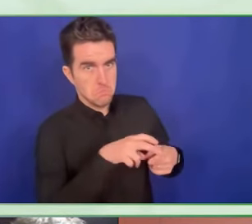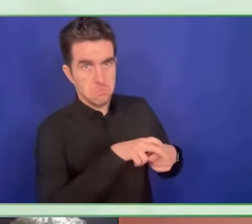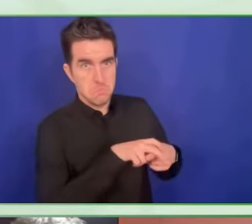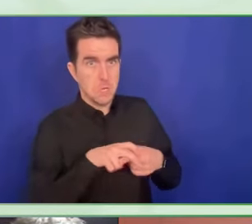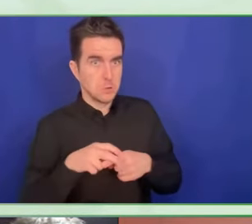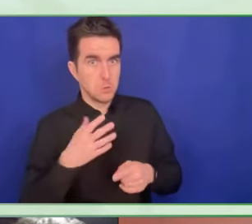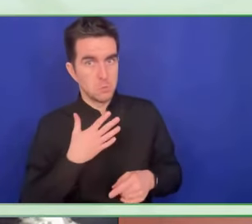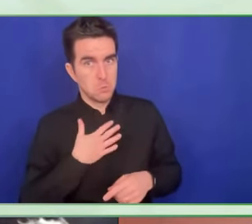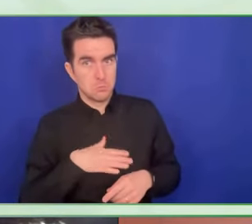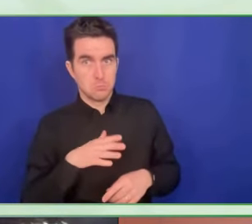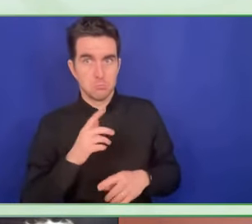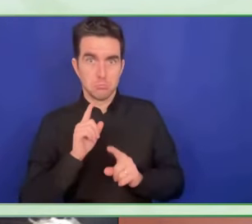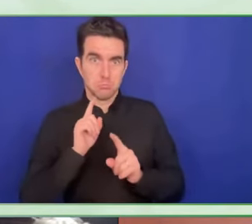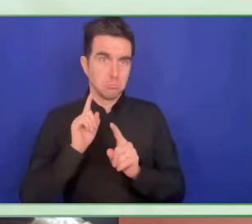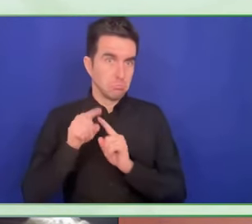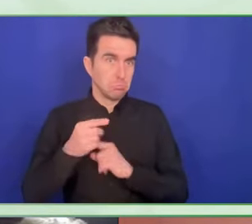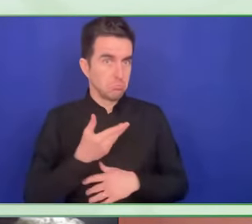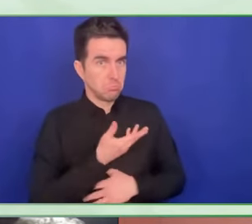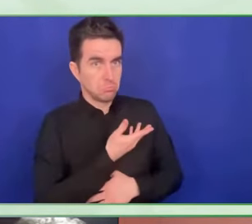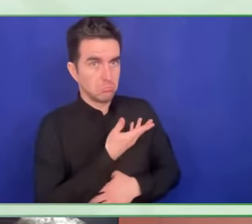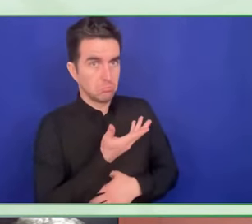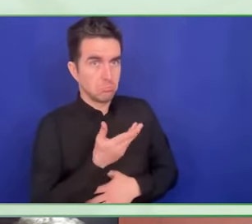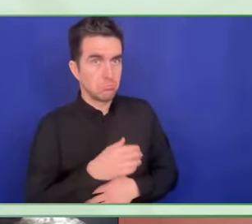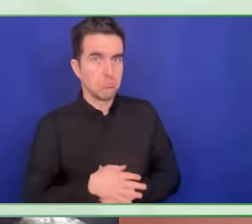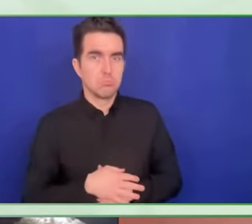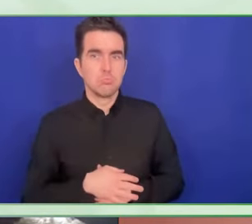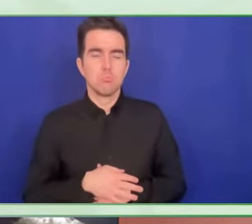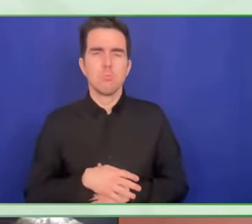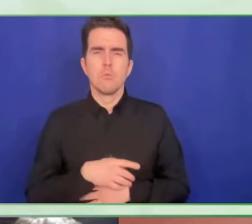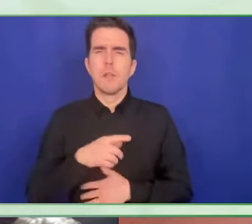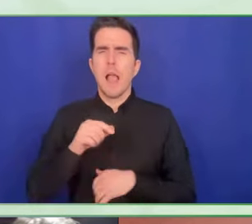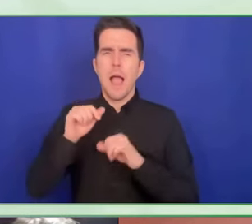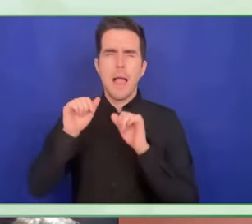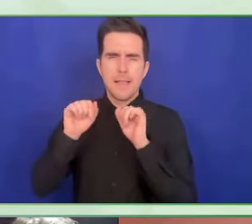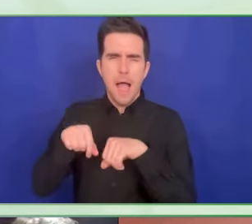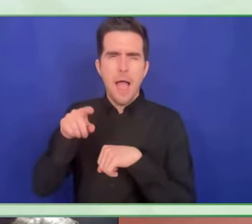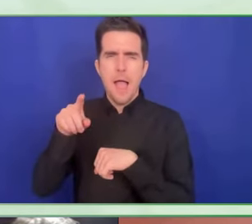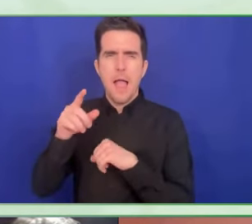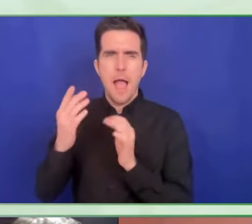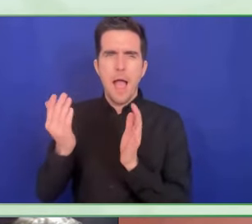with males and the things that come with that.